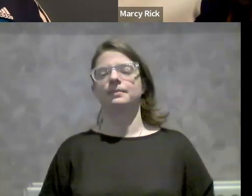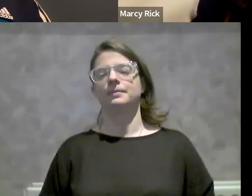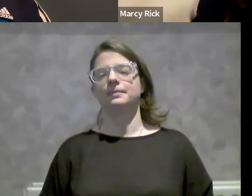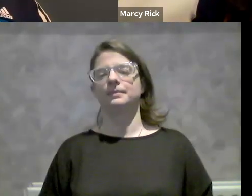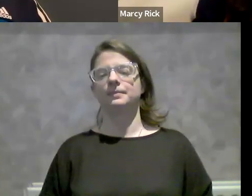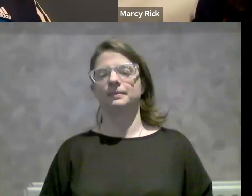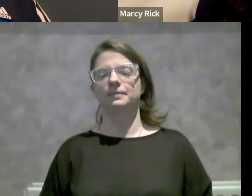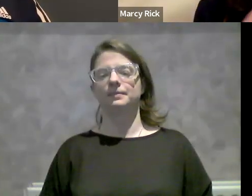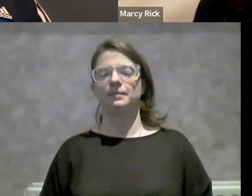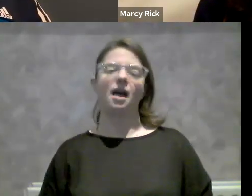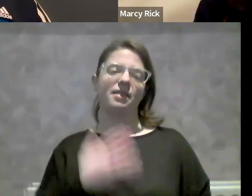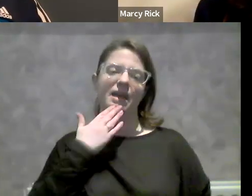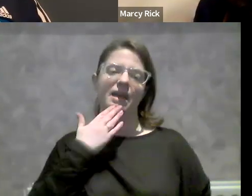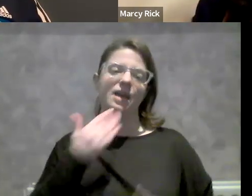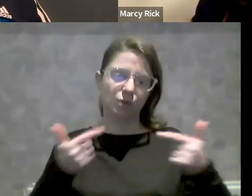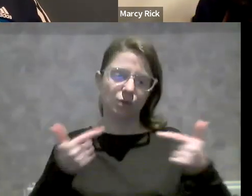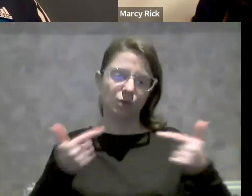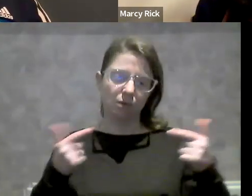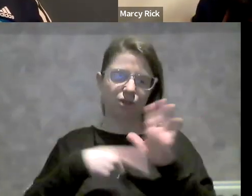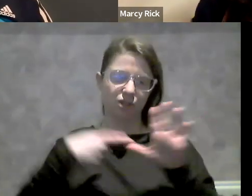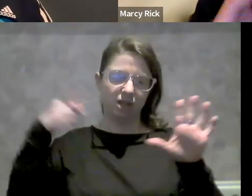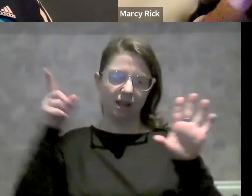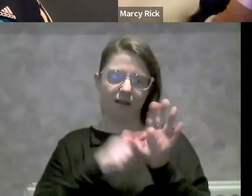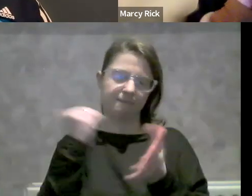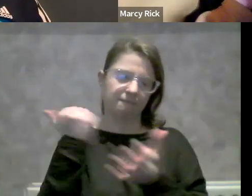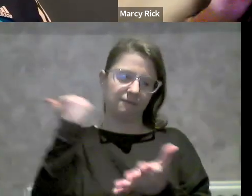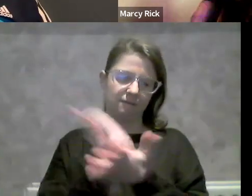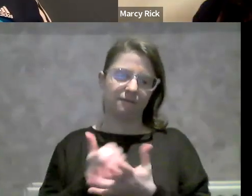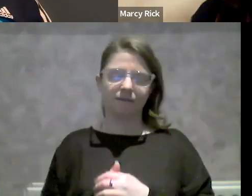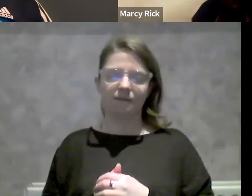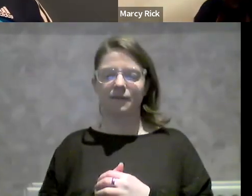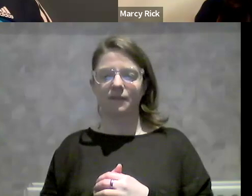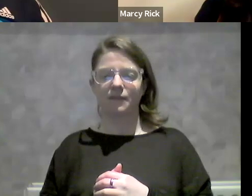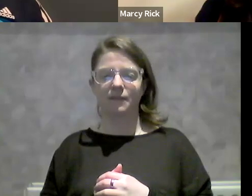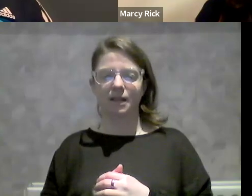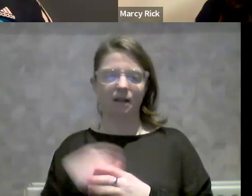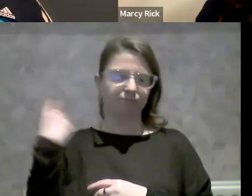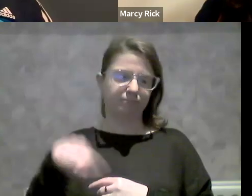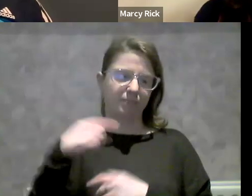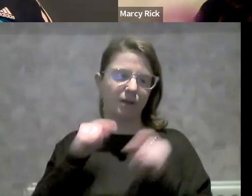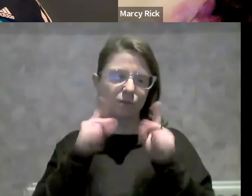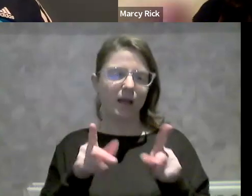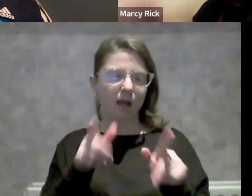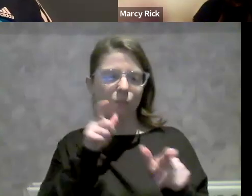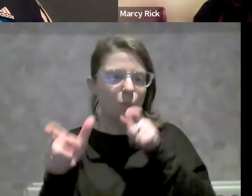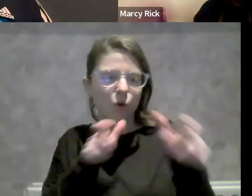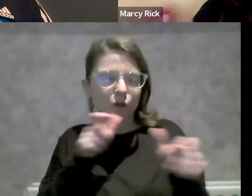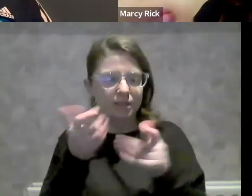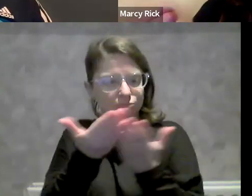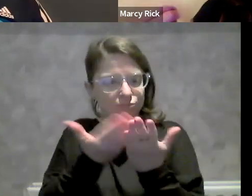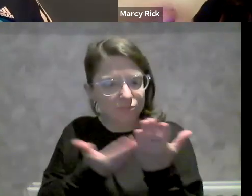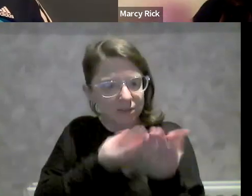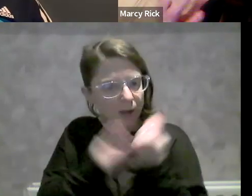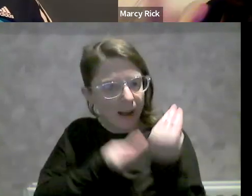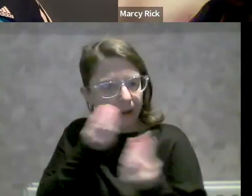Brilliant. Thank you so much, Jay. That was absolutely fantastic. Got such a boss way of playing with language and describing all those